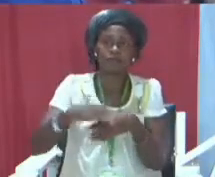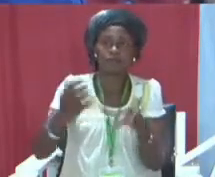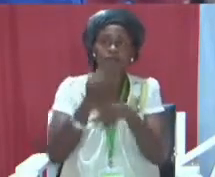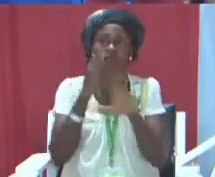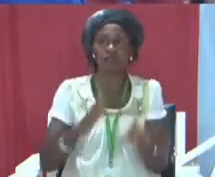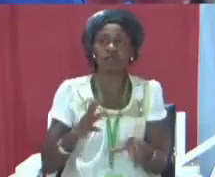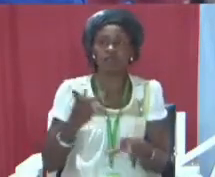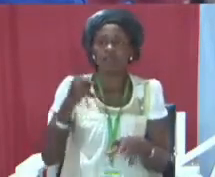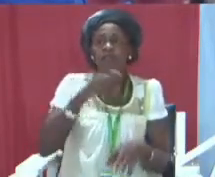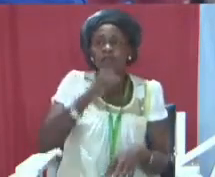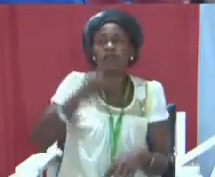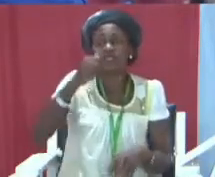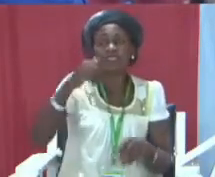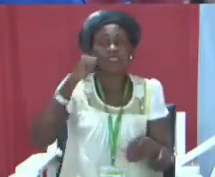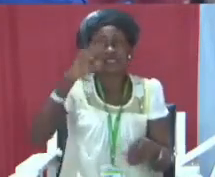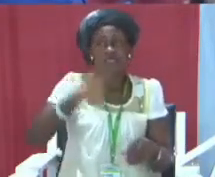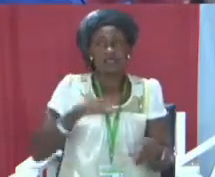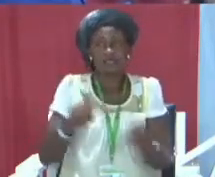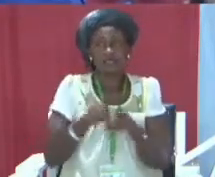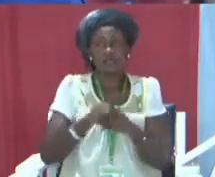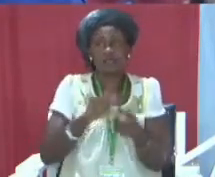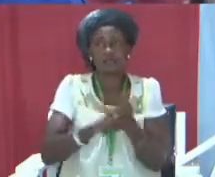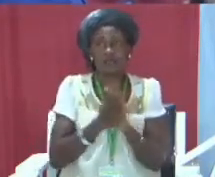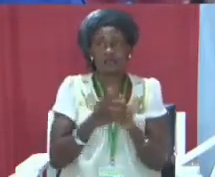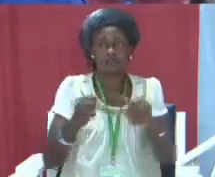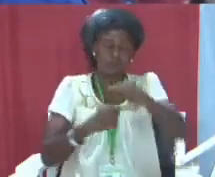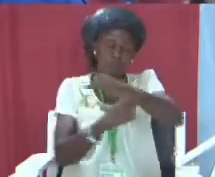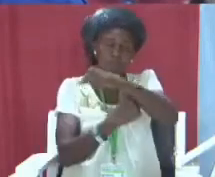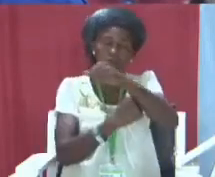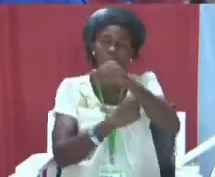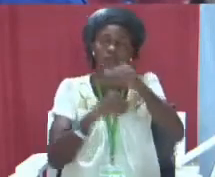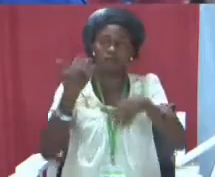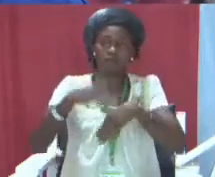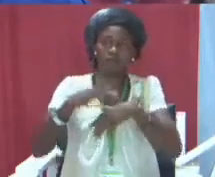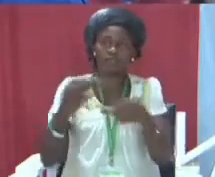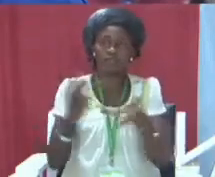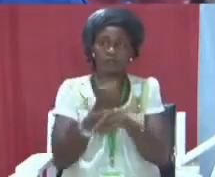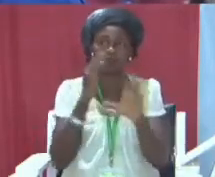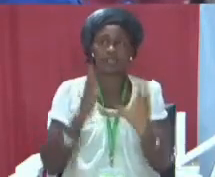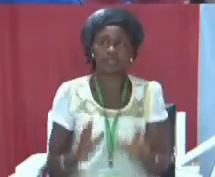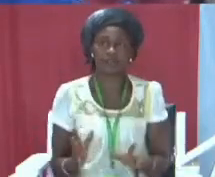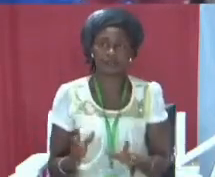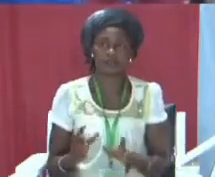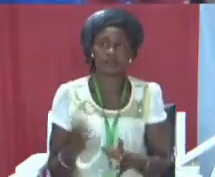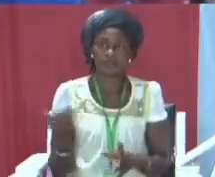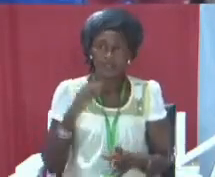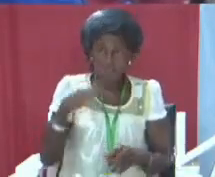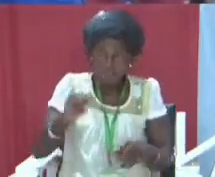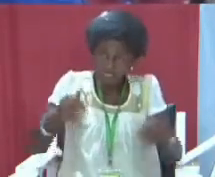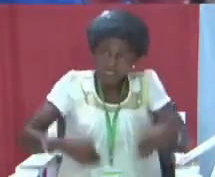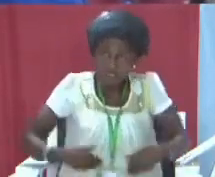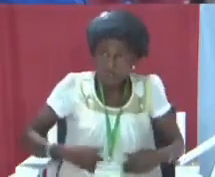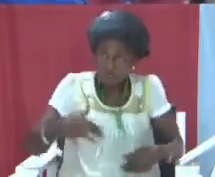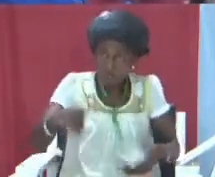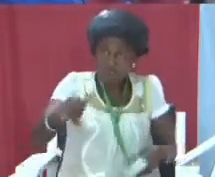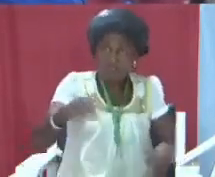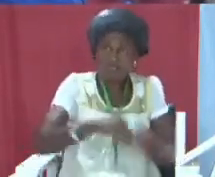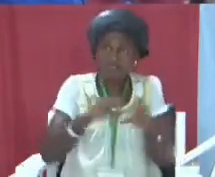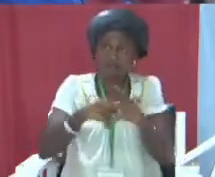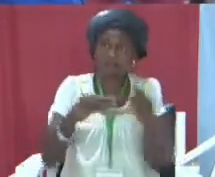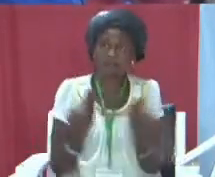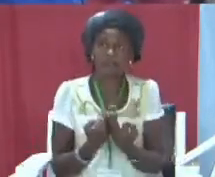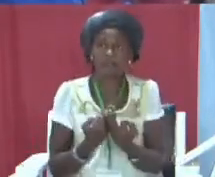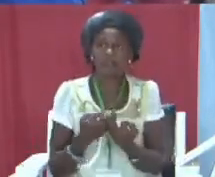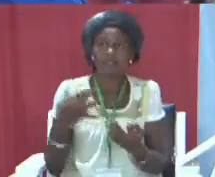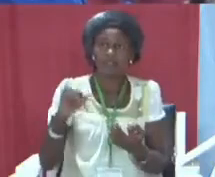The oldest lady too became a supportive breadwinner. There were still younger ones in the family